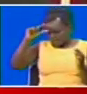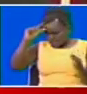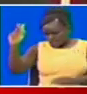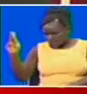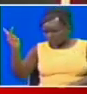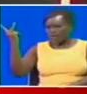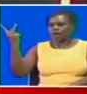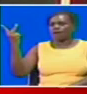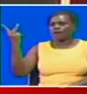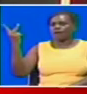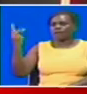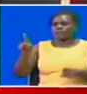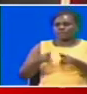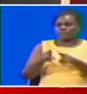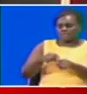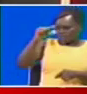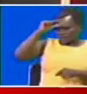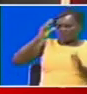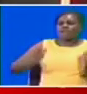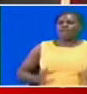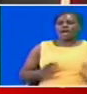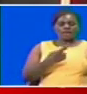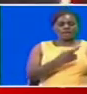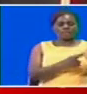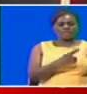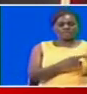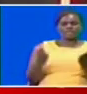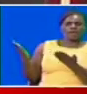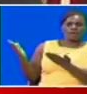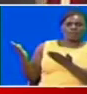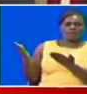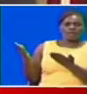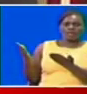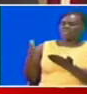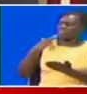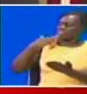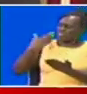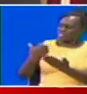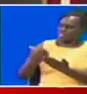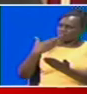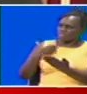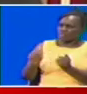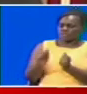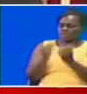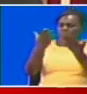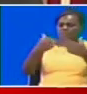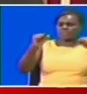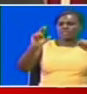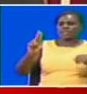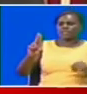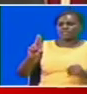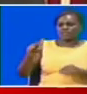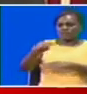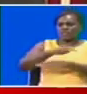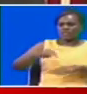Kenya and the governors represented here. I want to be very grateful even to the head of state, who